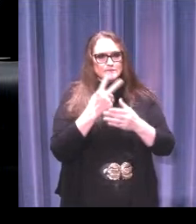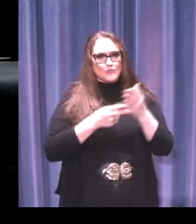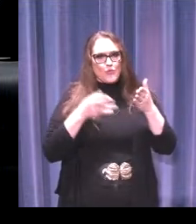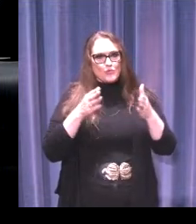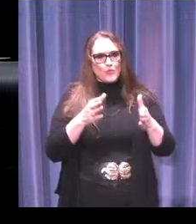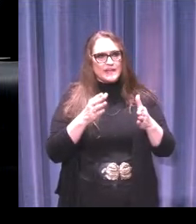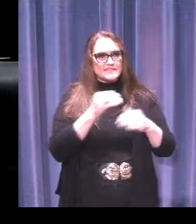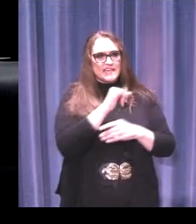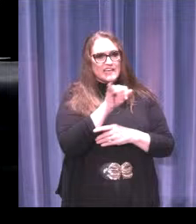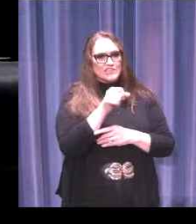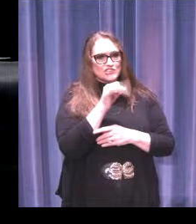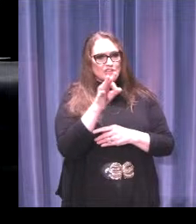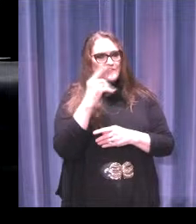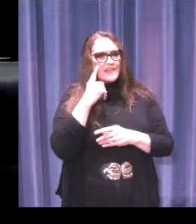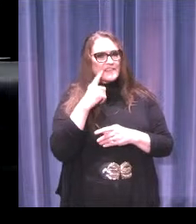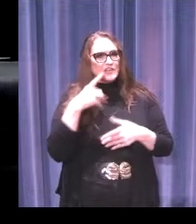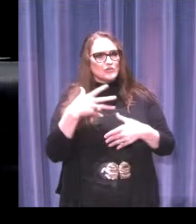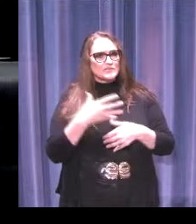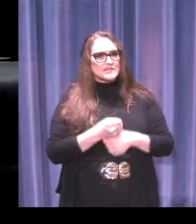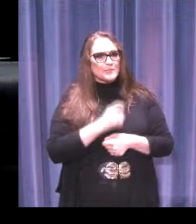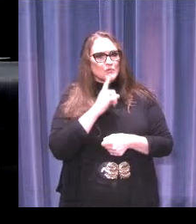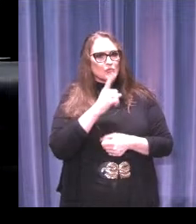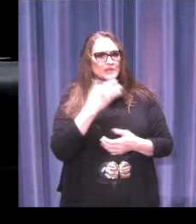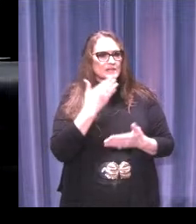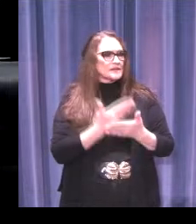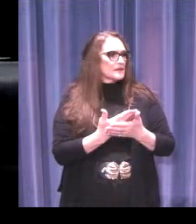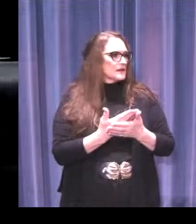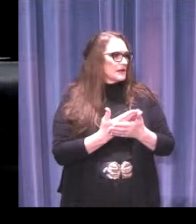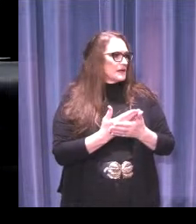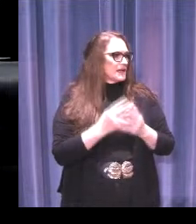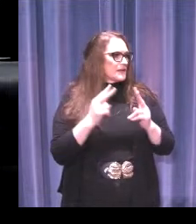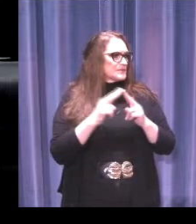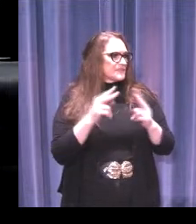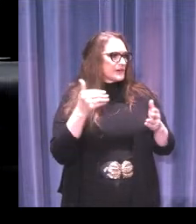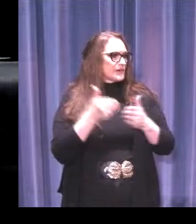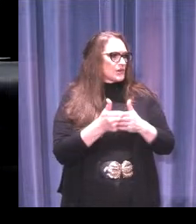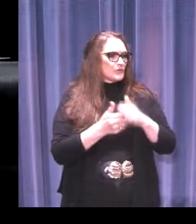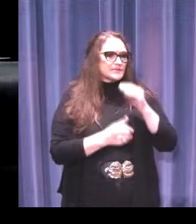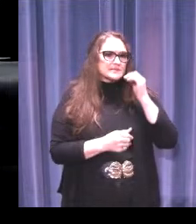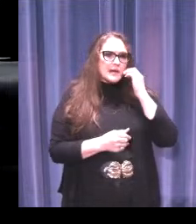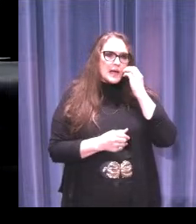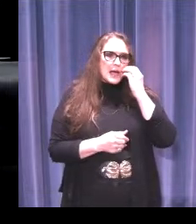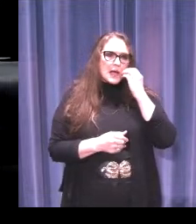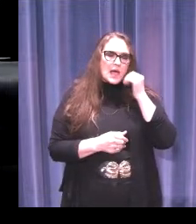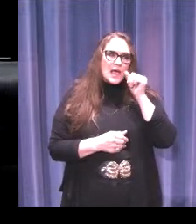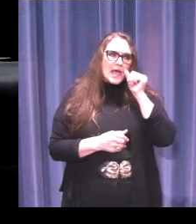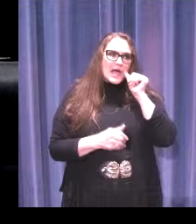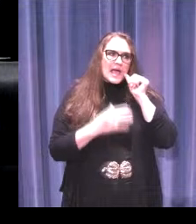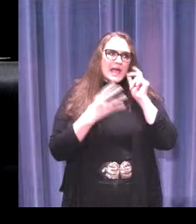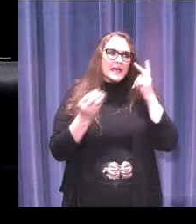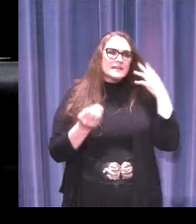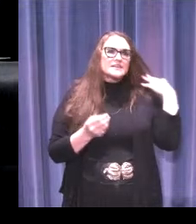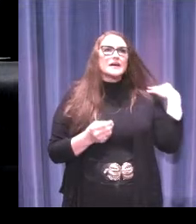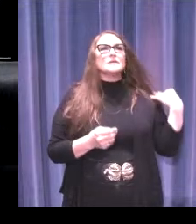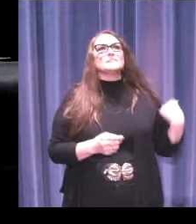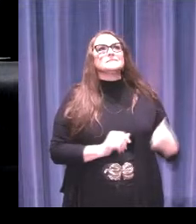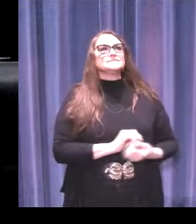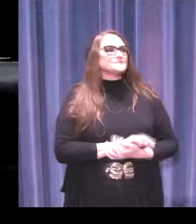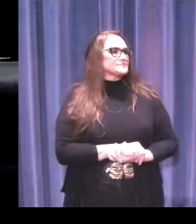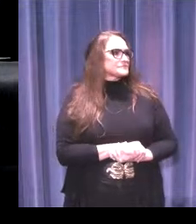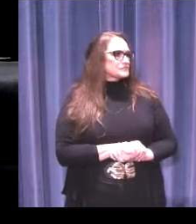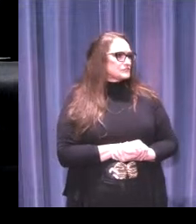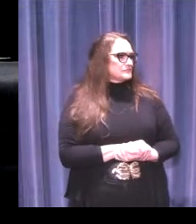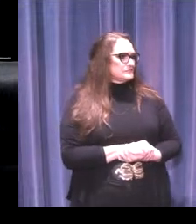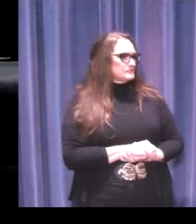And Jeff, I think you summed it up really correctly. It was very, very close. And